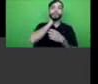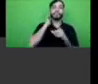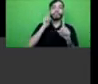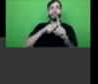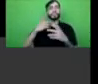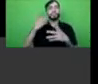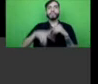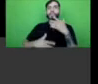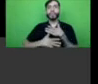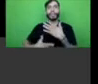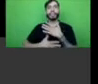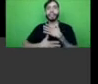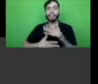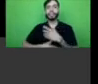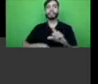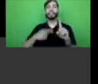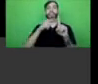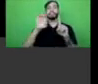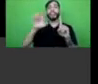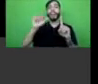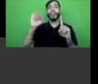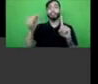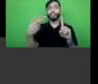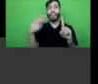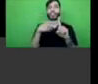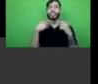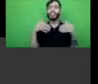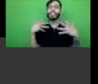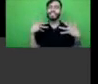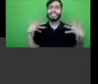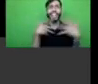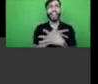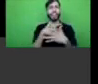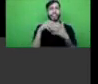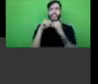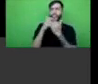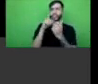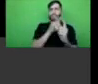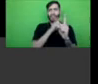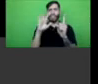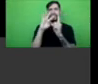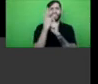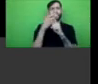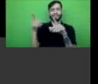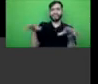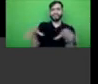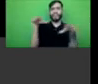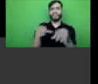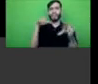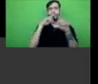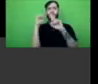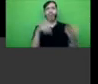Elijah was so scared by the way they interacted with him, he threw up and apologized